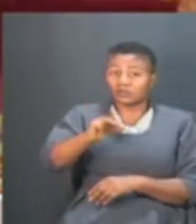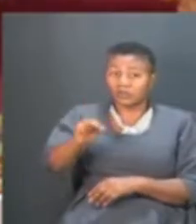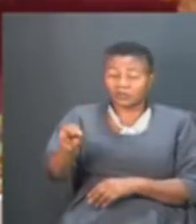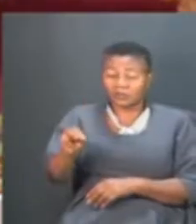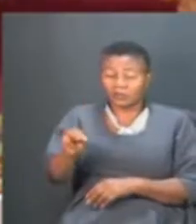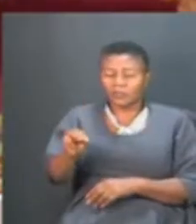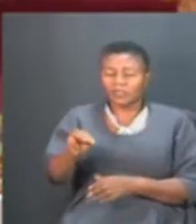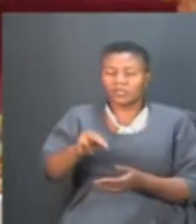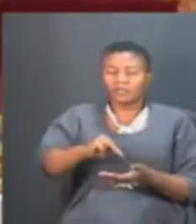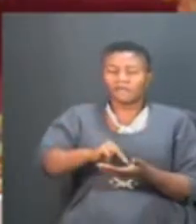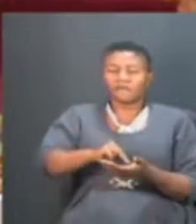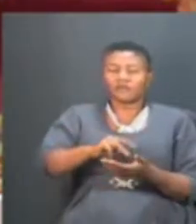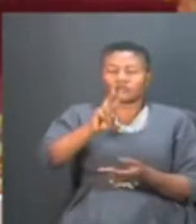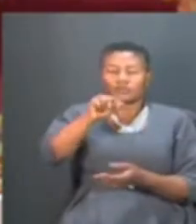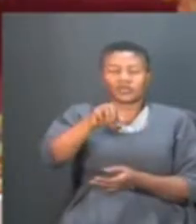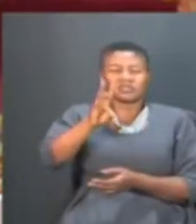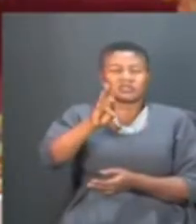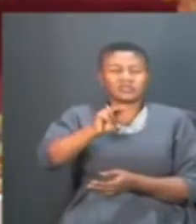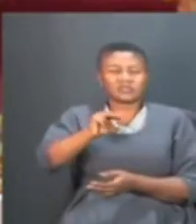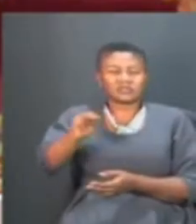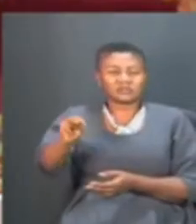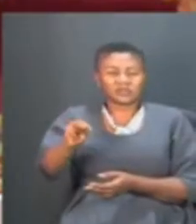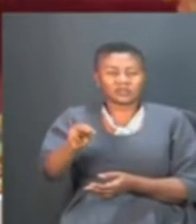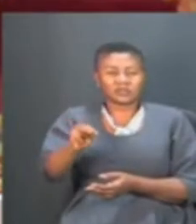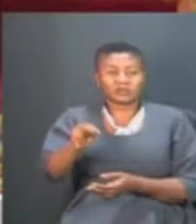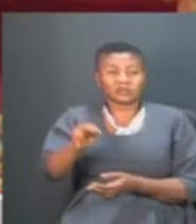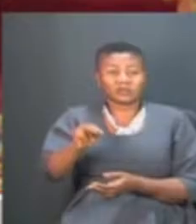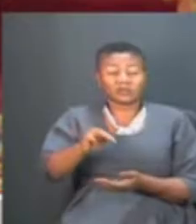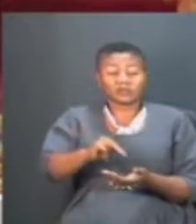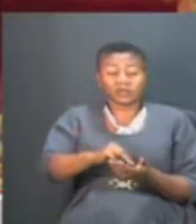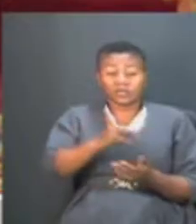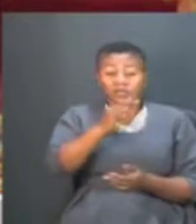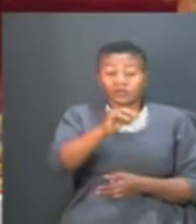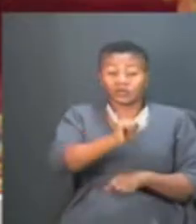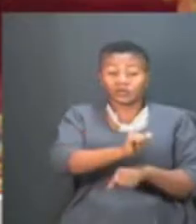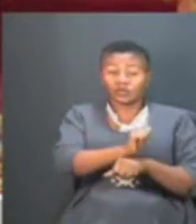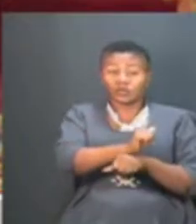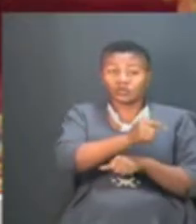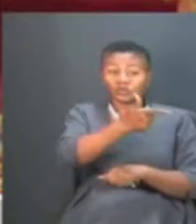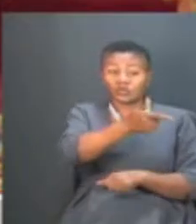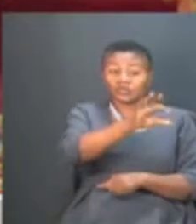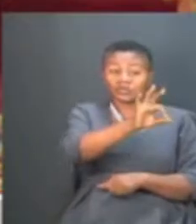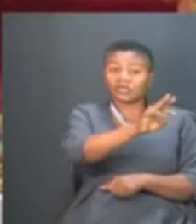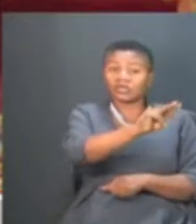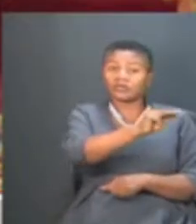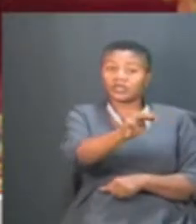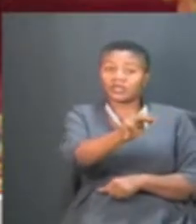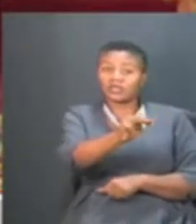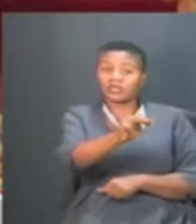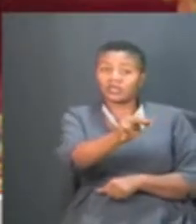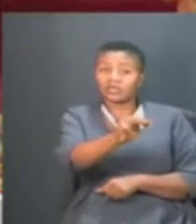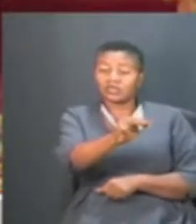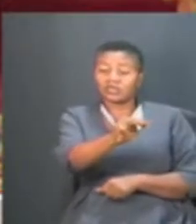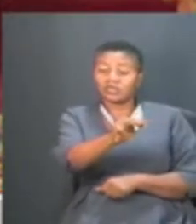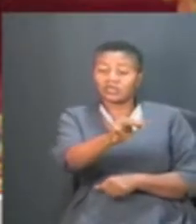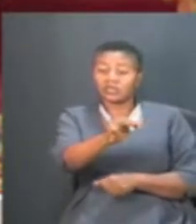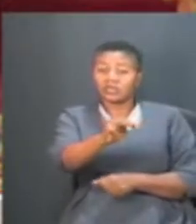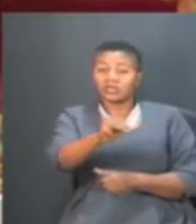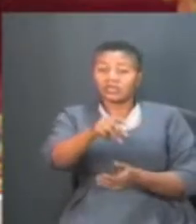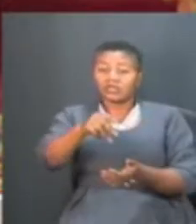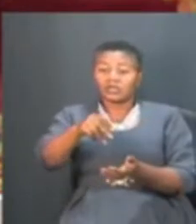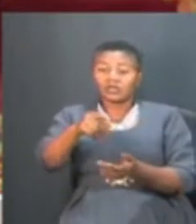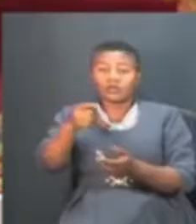tells me if a project is 29 million and you work only 2 million, and now because 2 million was not paid and you stop